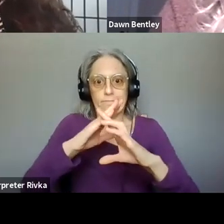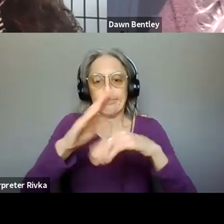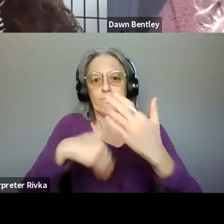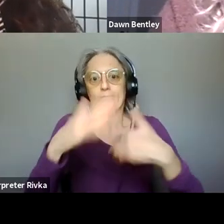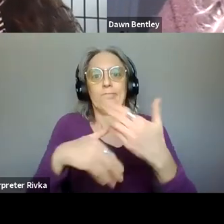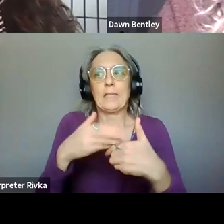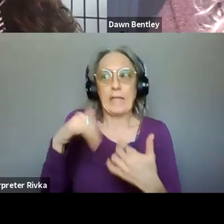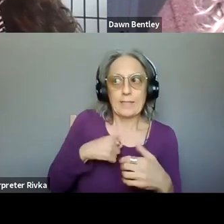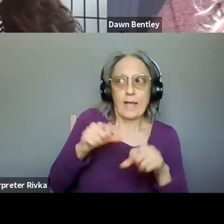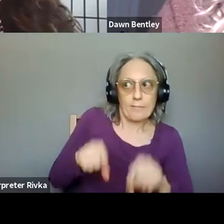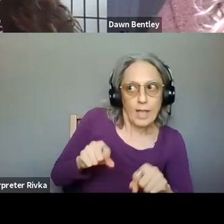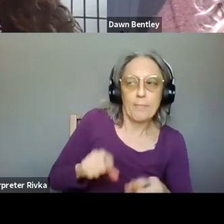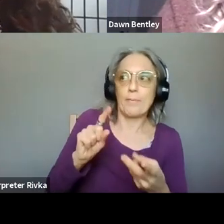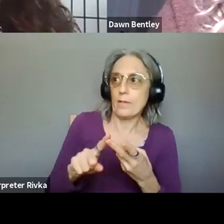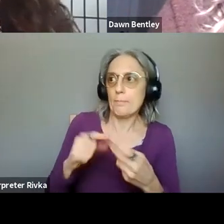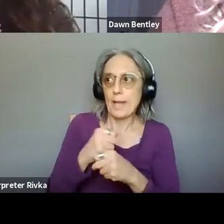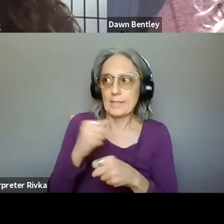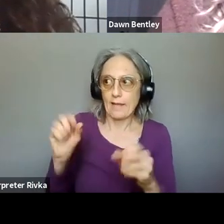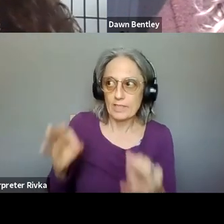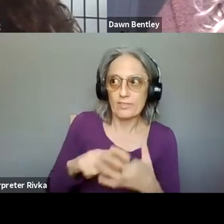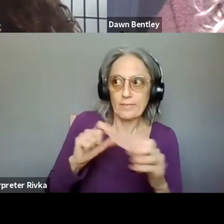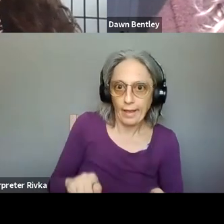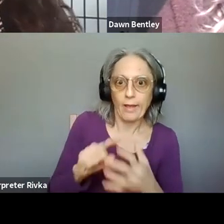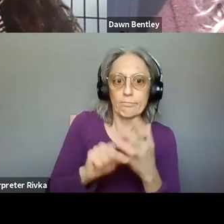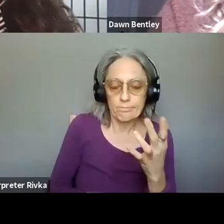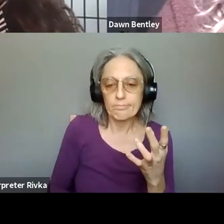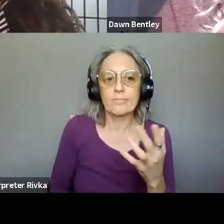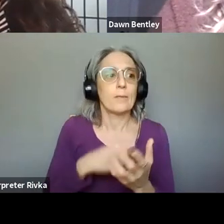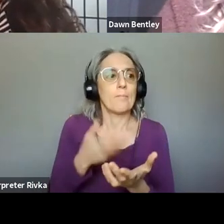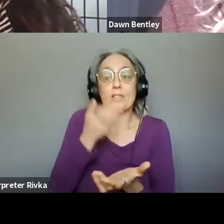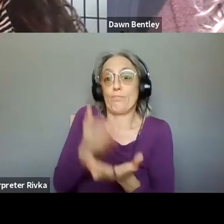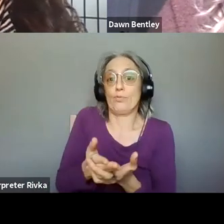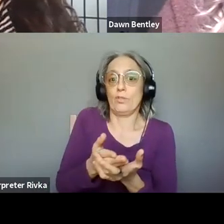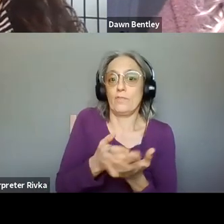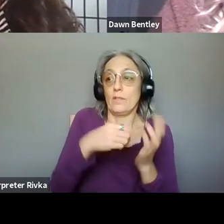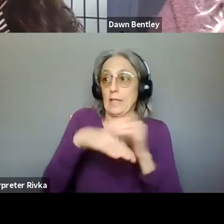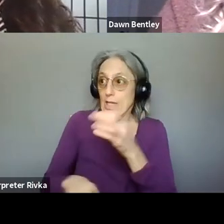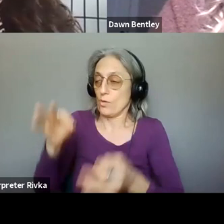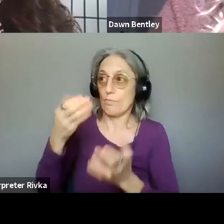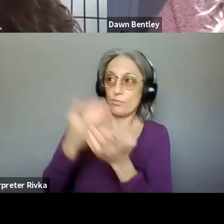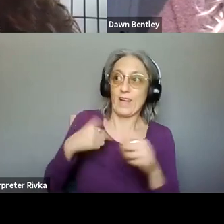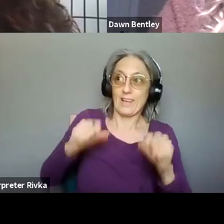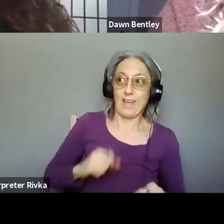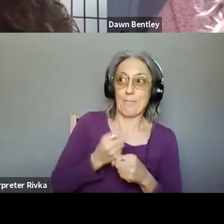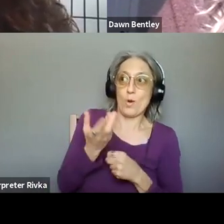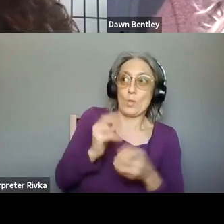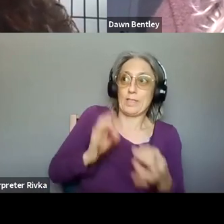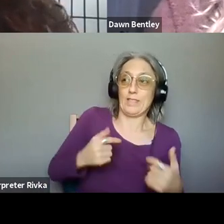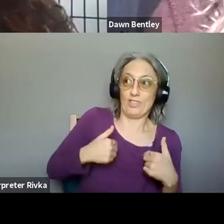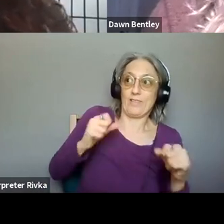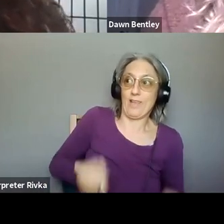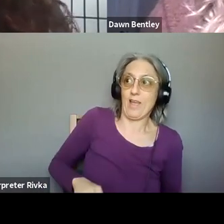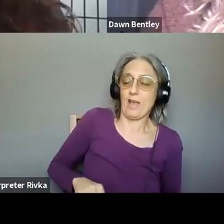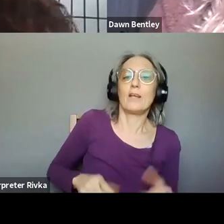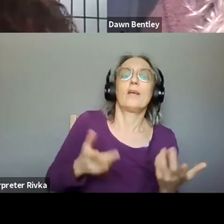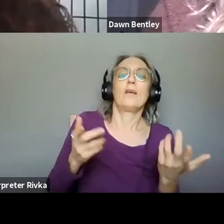things I'm going to do to ensure that I'm making safe decisions, and prove that to the court once there's already been a determination made that they were